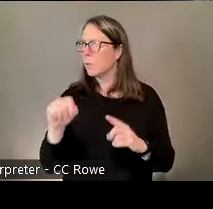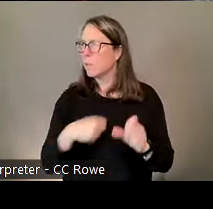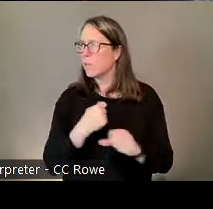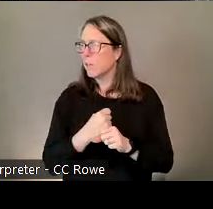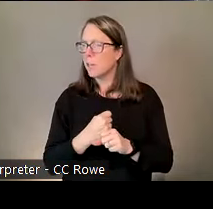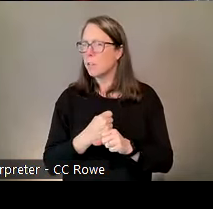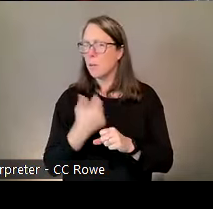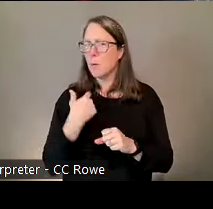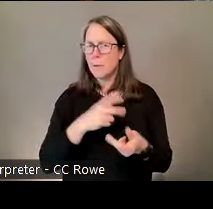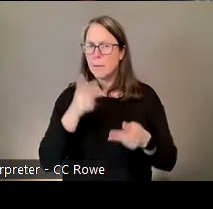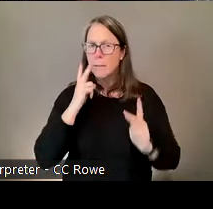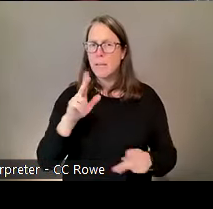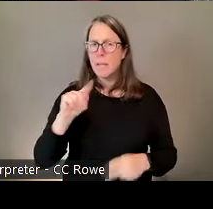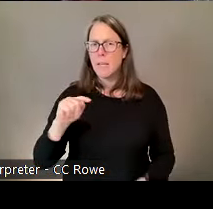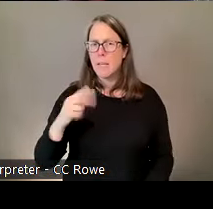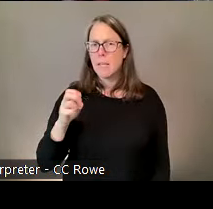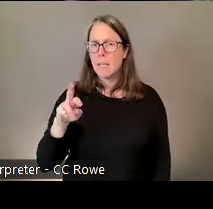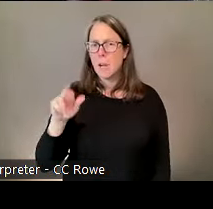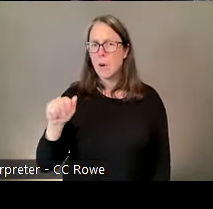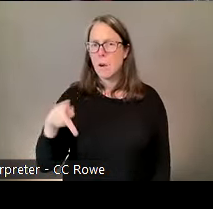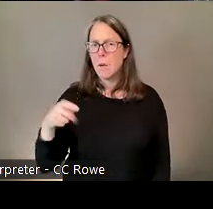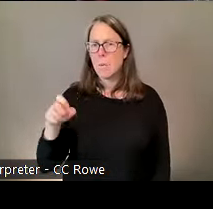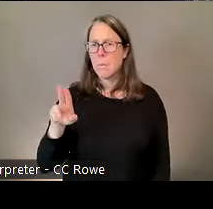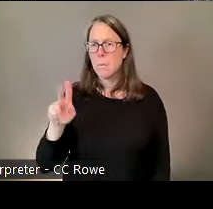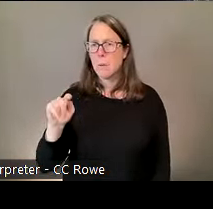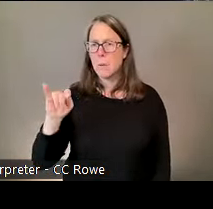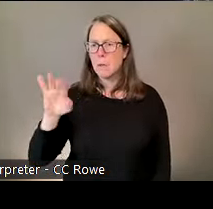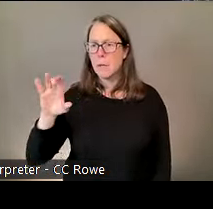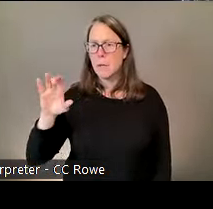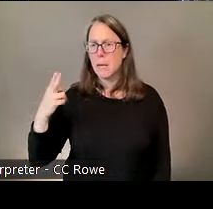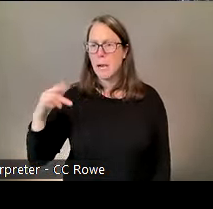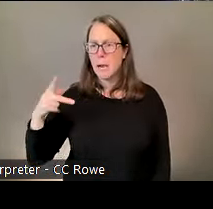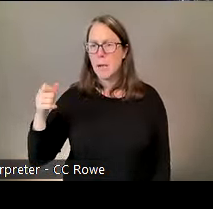therapeutic hypothermia, so lowering their temperature,